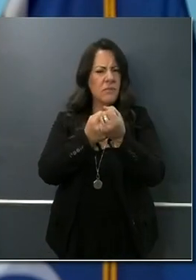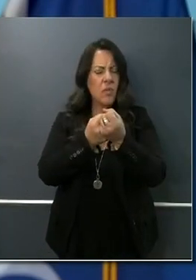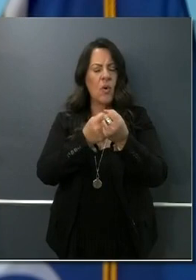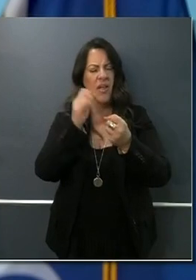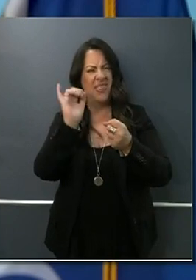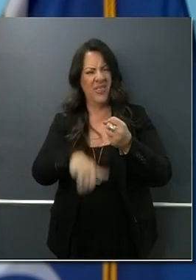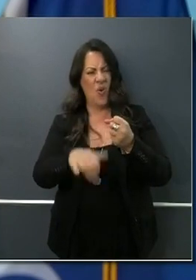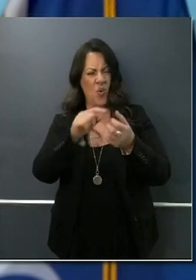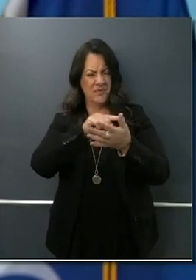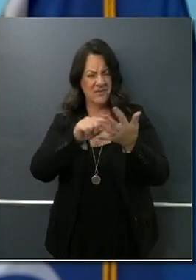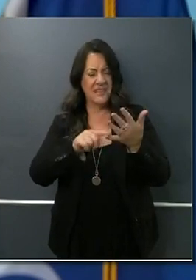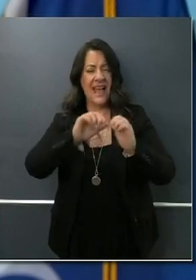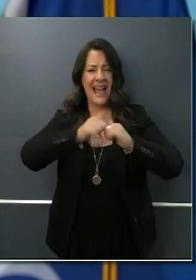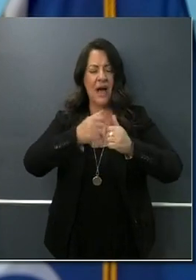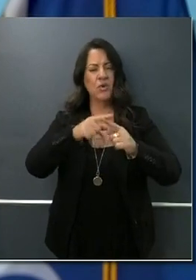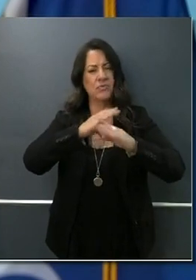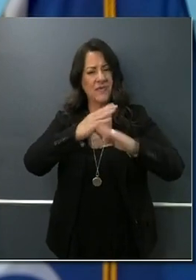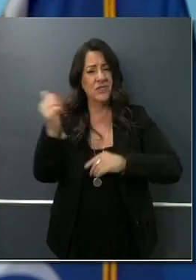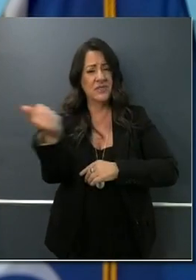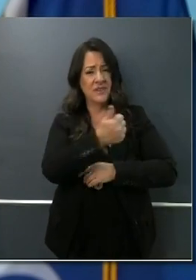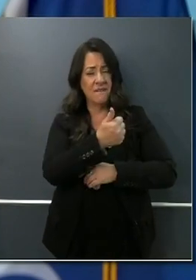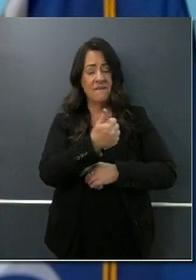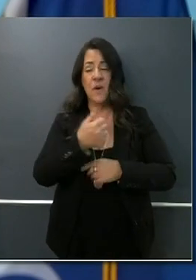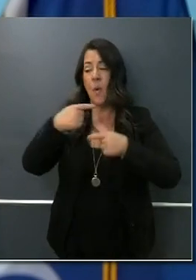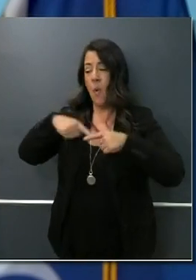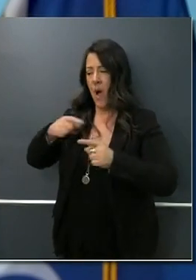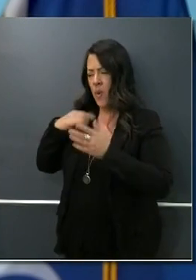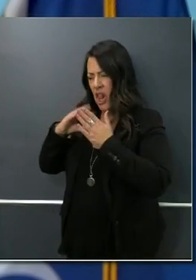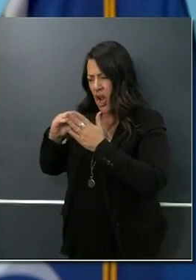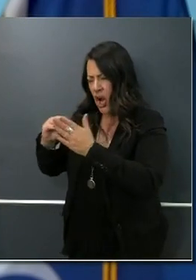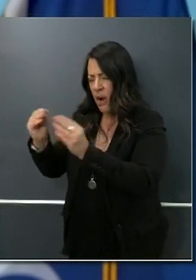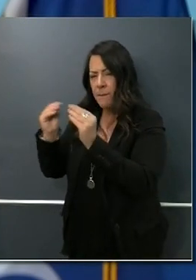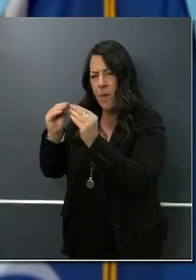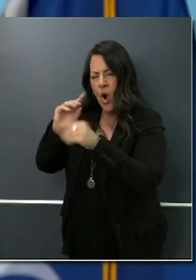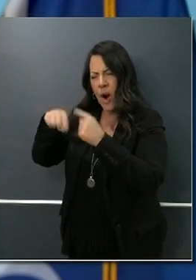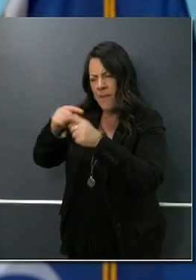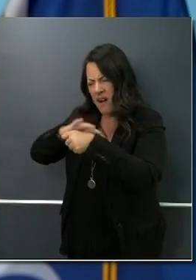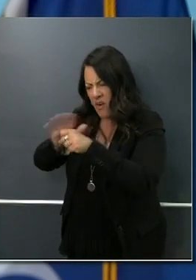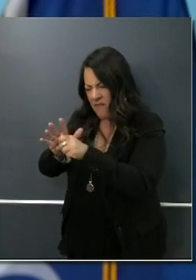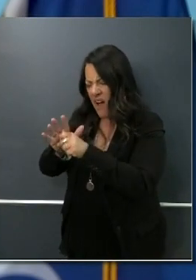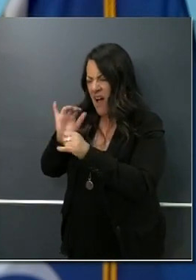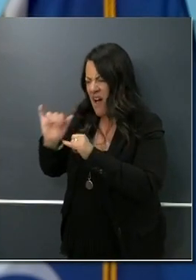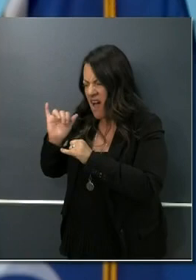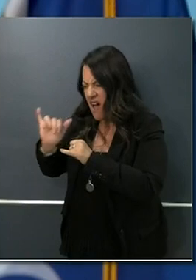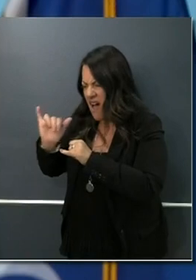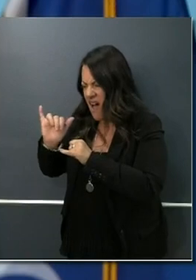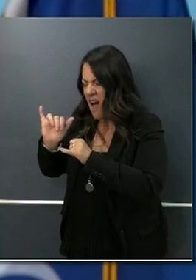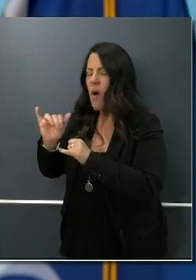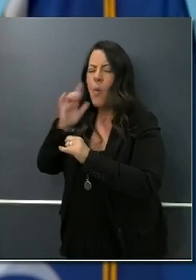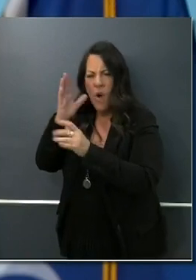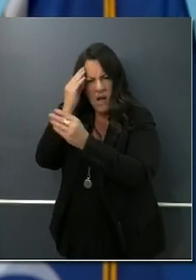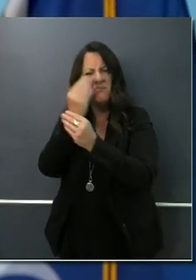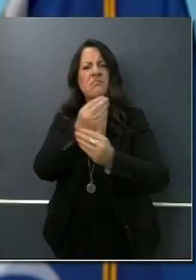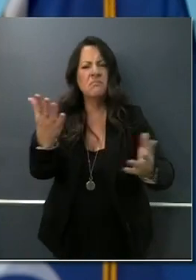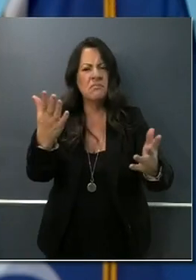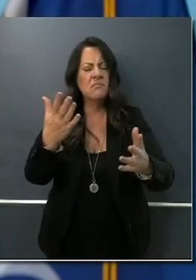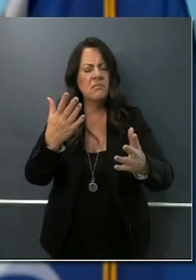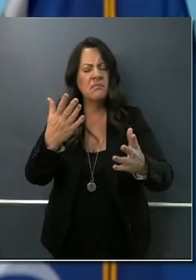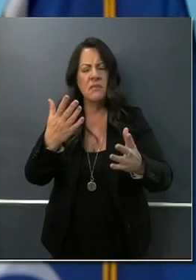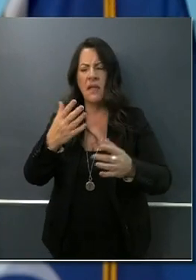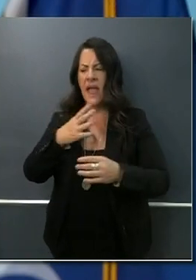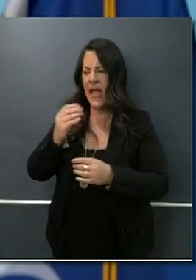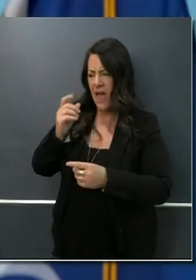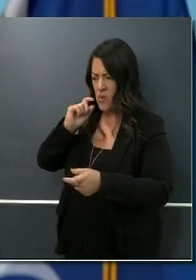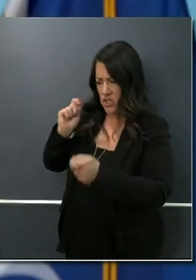now. As we learn more and more about the science, we will share that with you, try to be clear about what it means and how it might